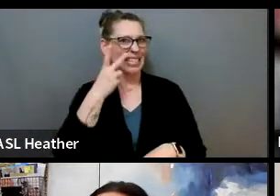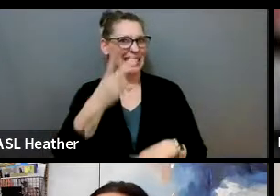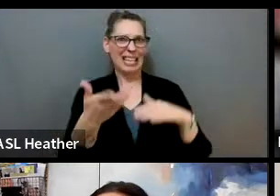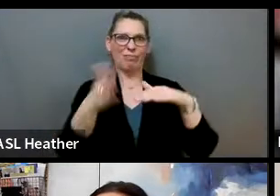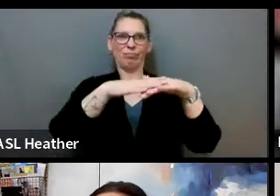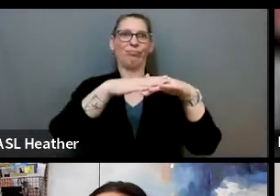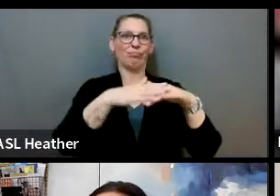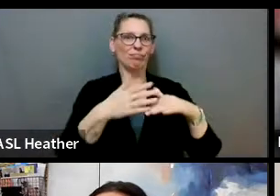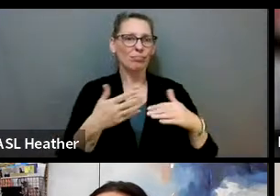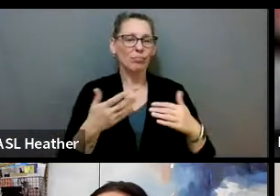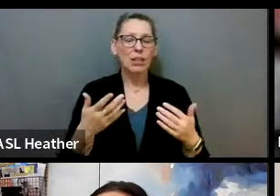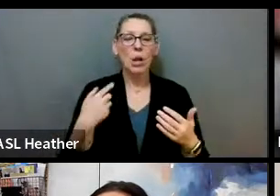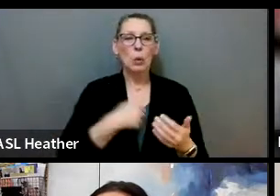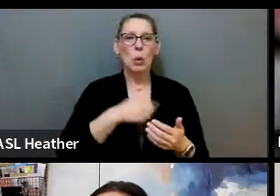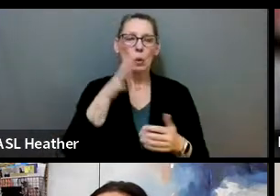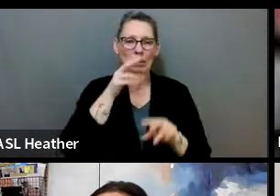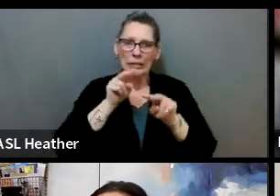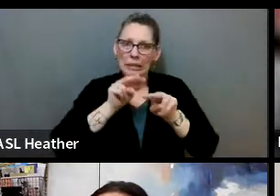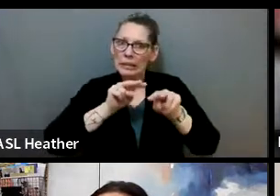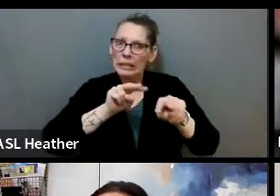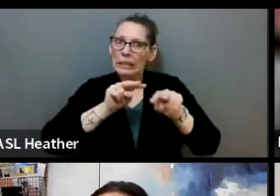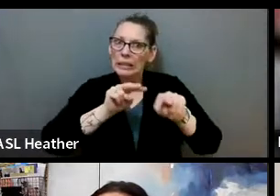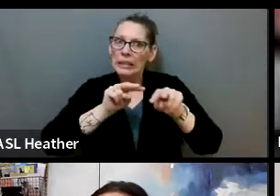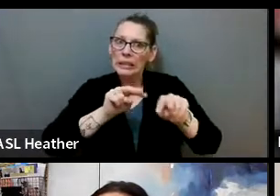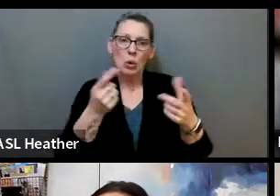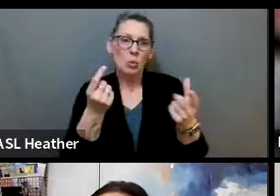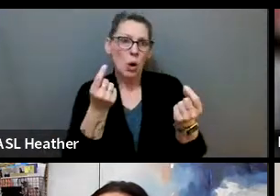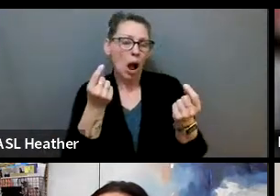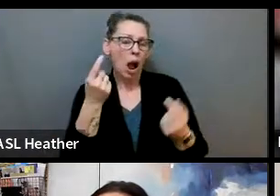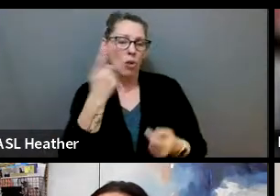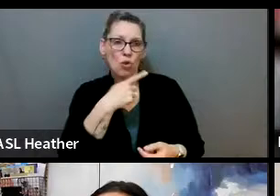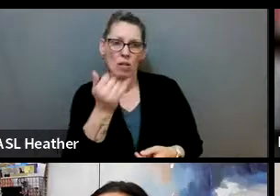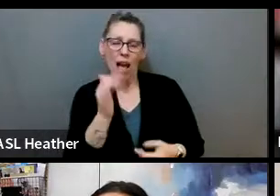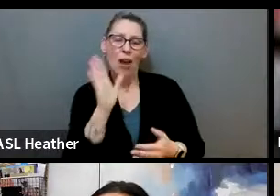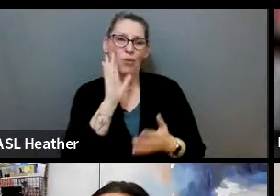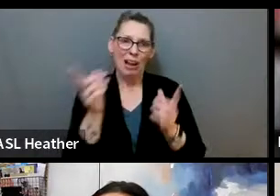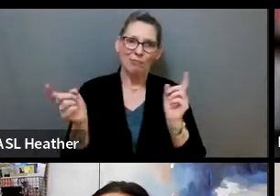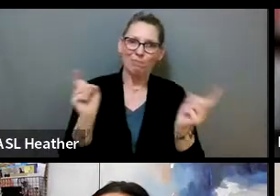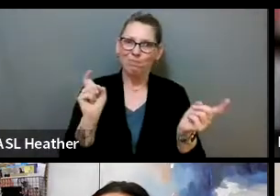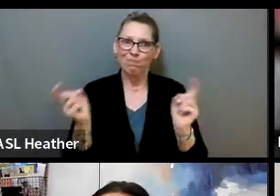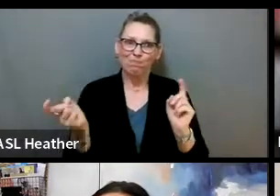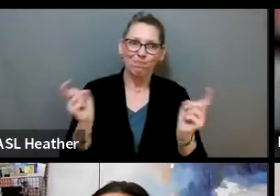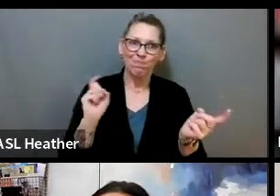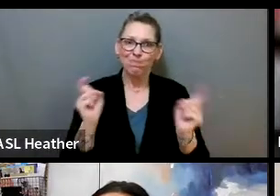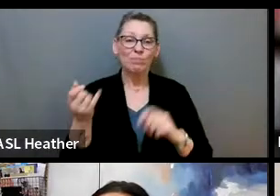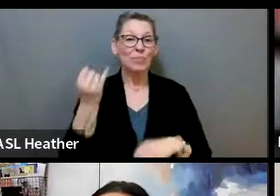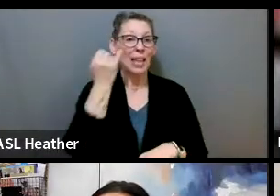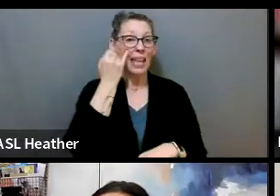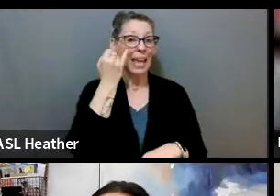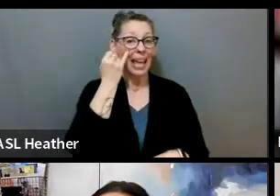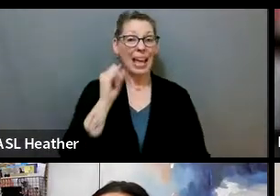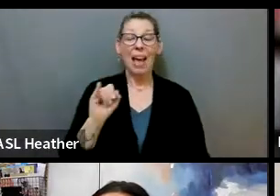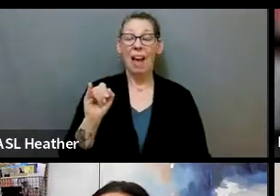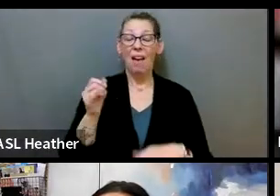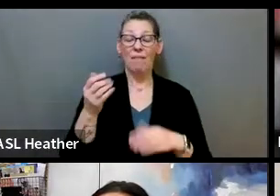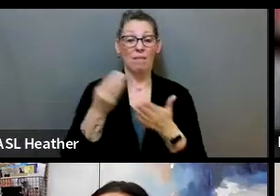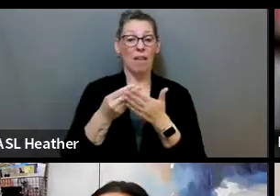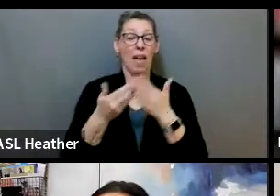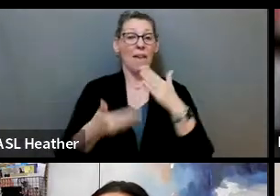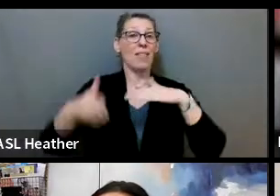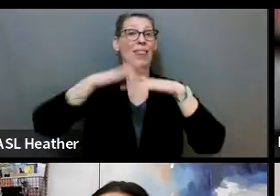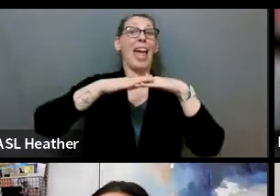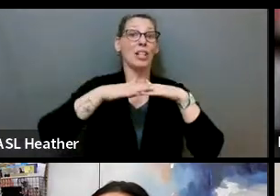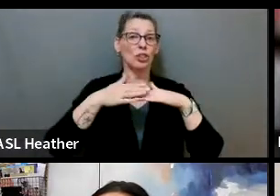again closely at what those trends are and adjusting. If inflation was going down, we would see a